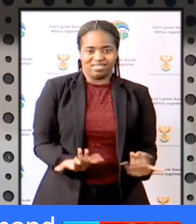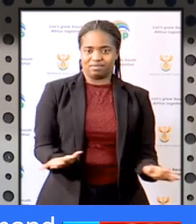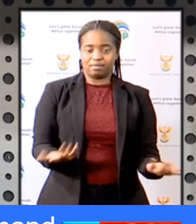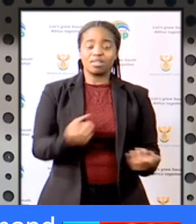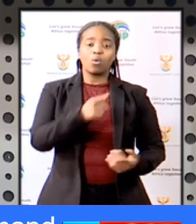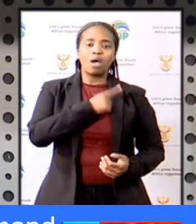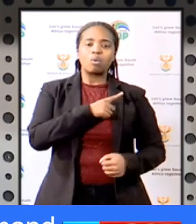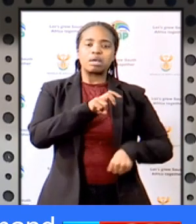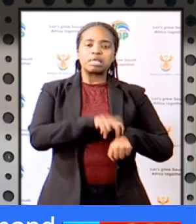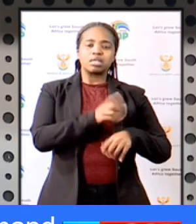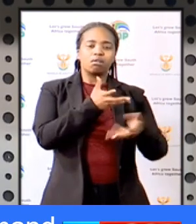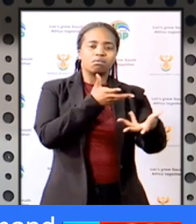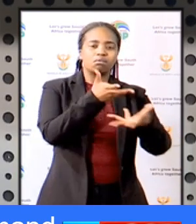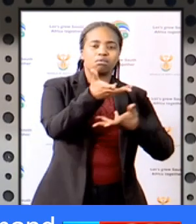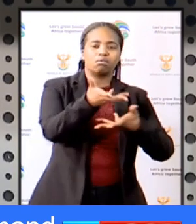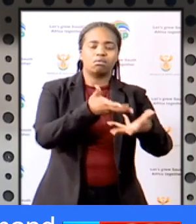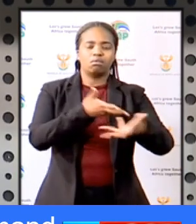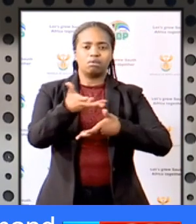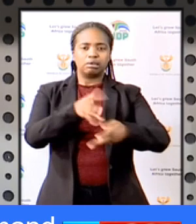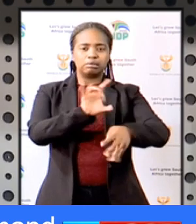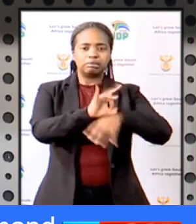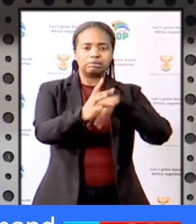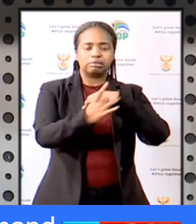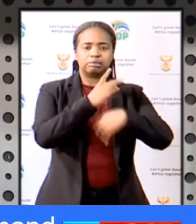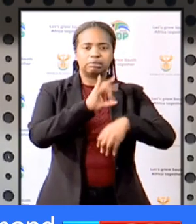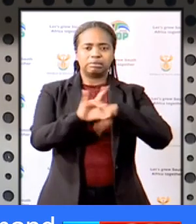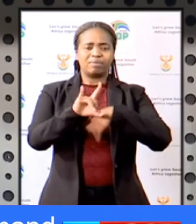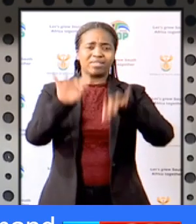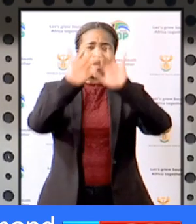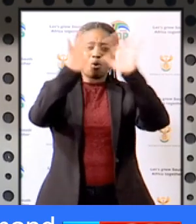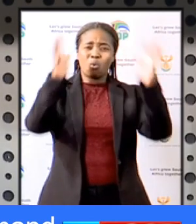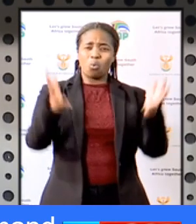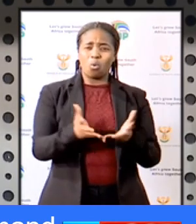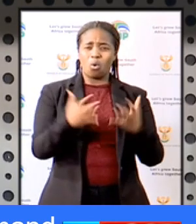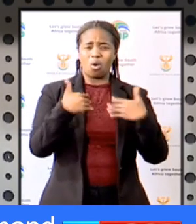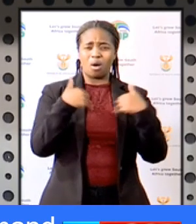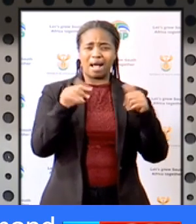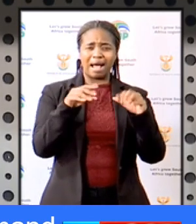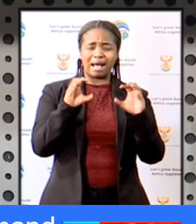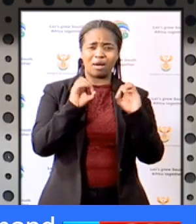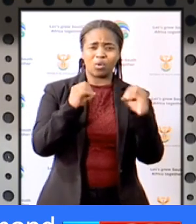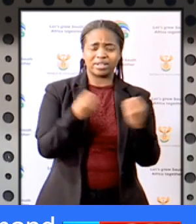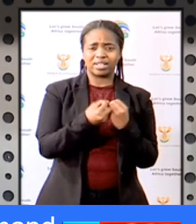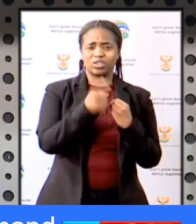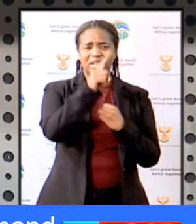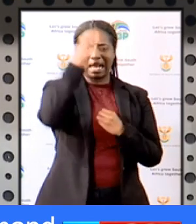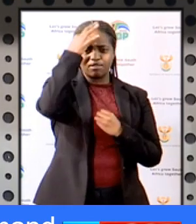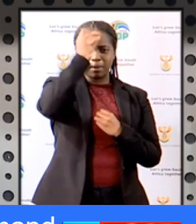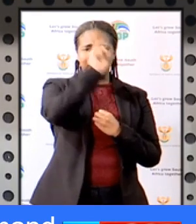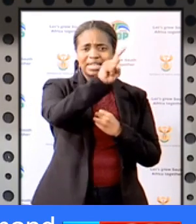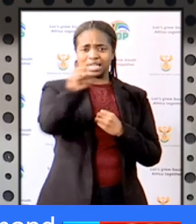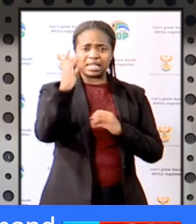involves consultation, it involves including internal consultation within government. Hence, sometimes the promulgation